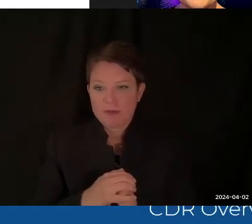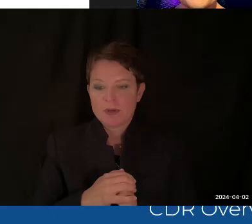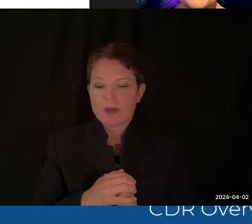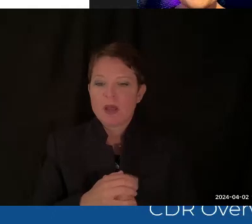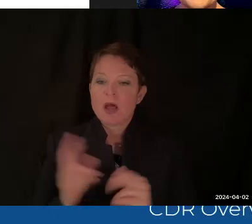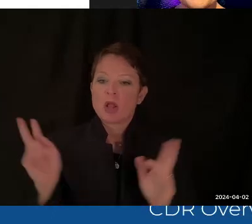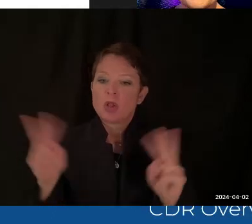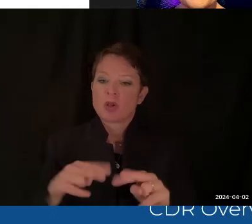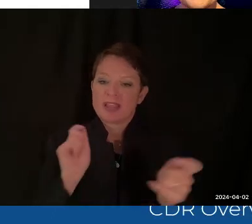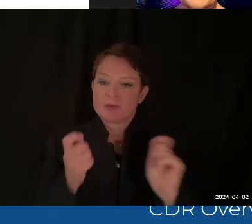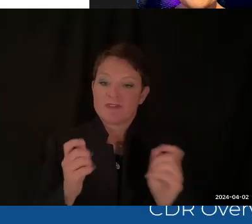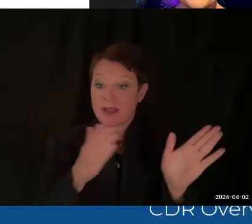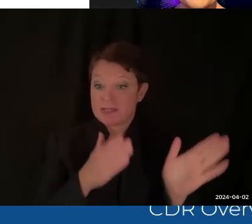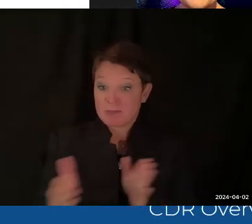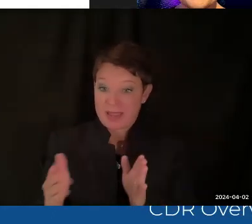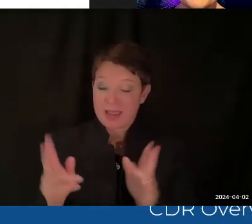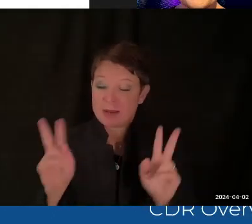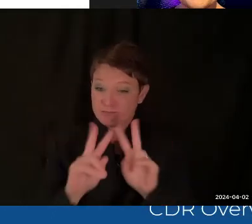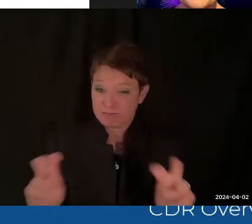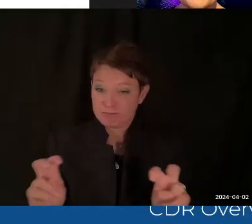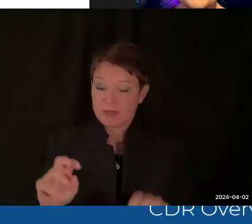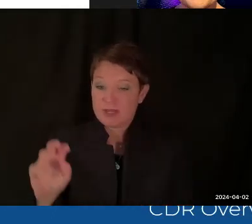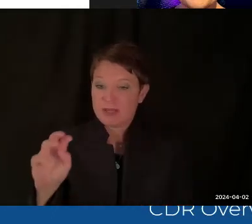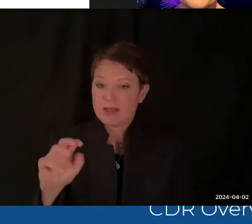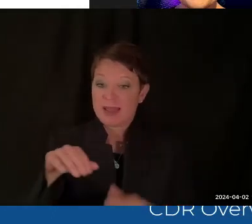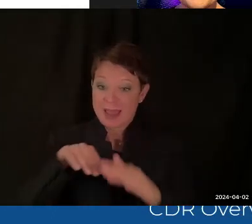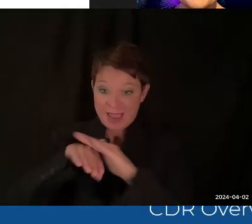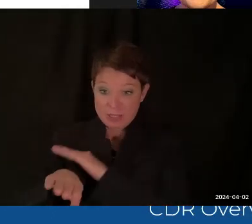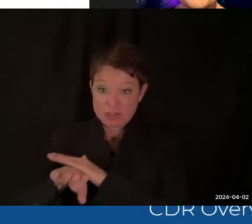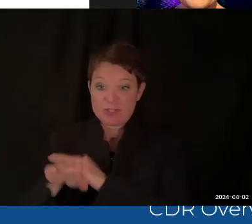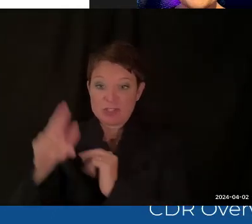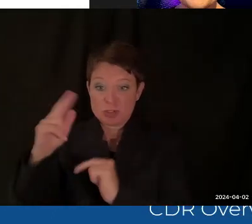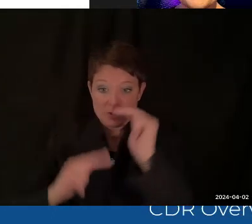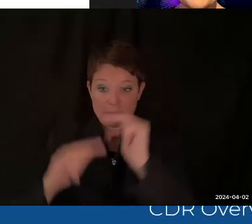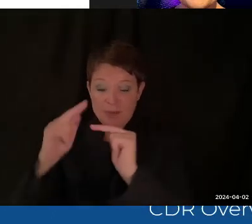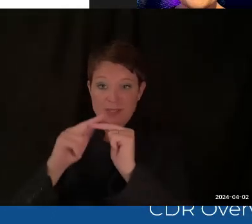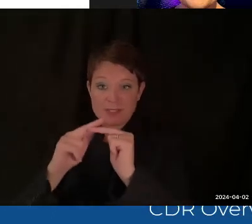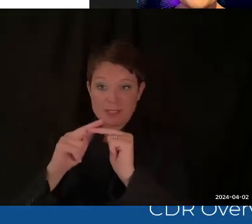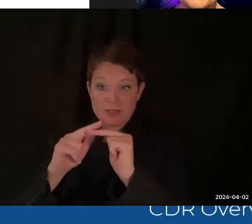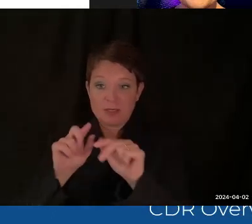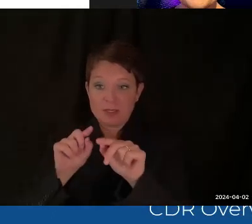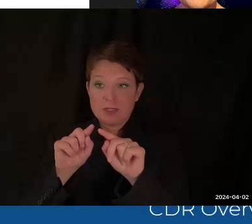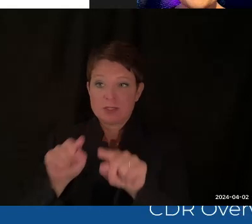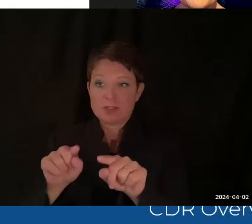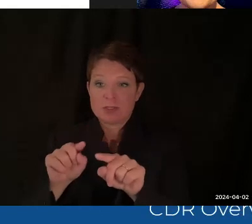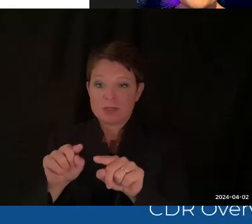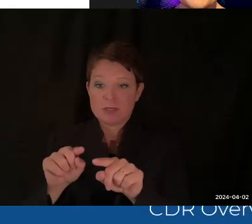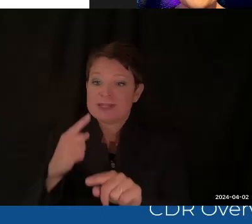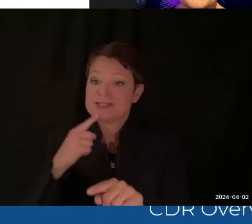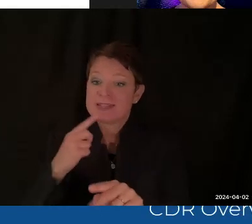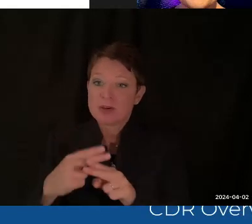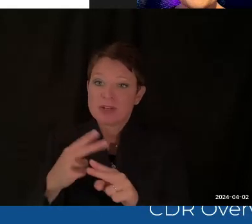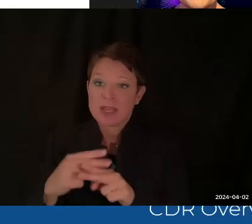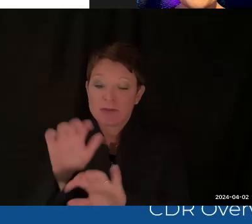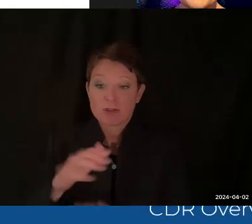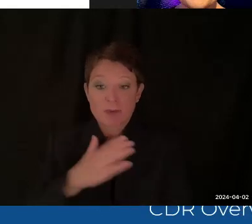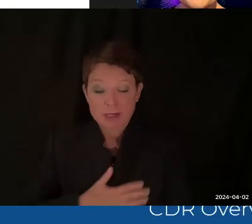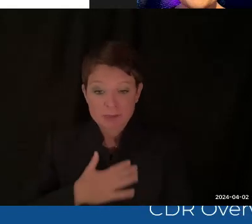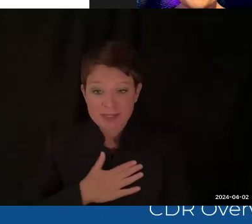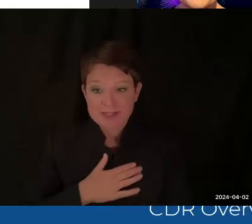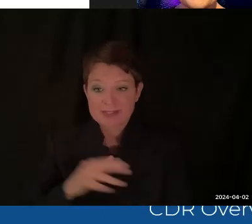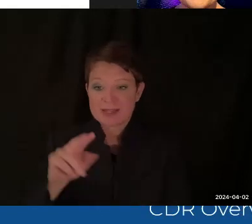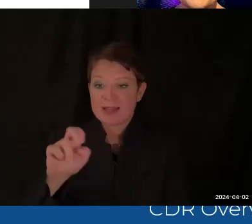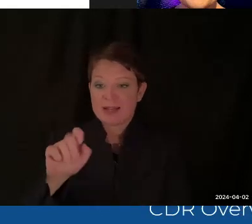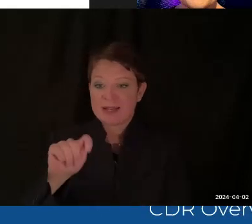at the revised plan, and I see that for entrance to the building during. Hello, state your name for the record, please.